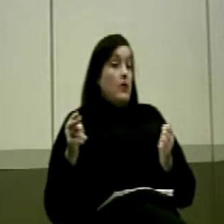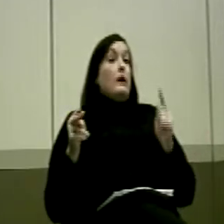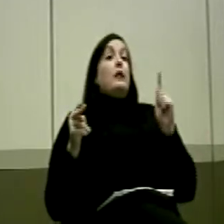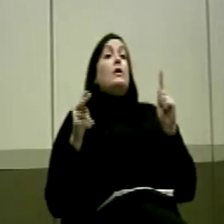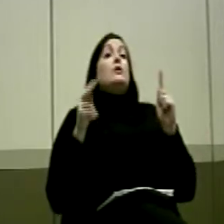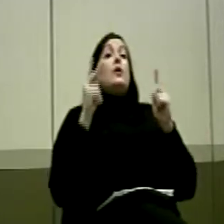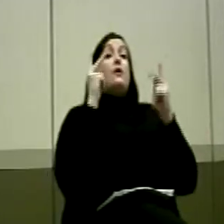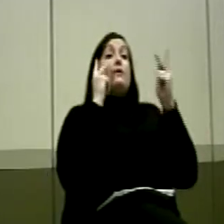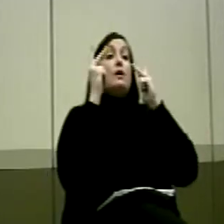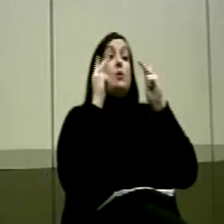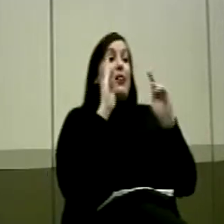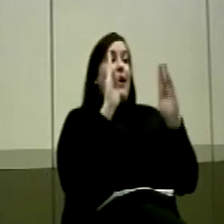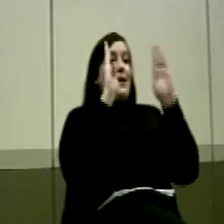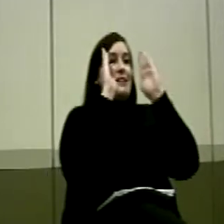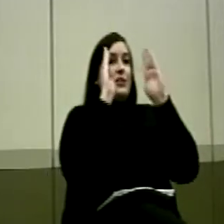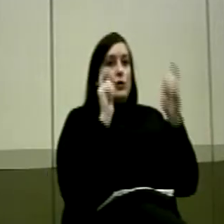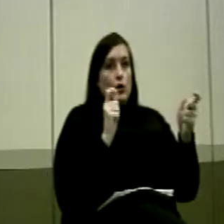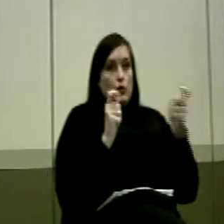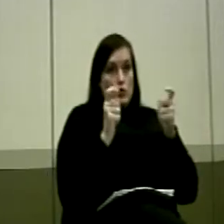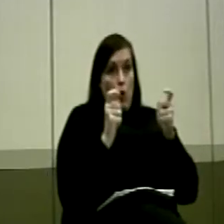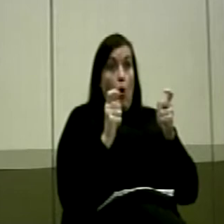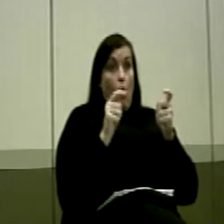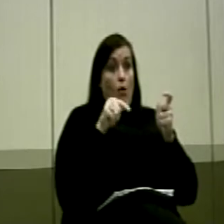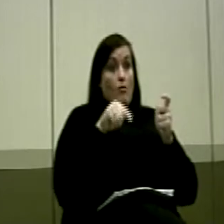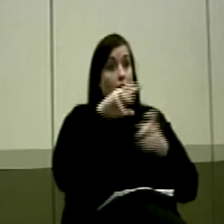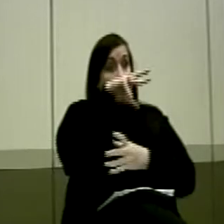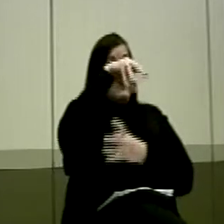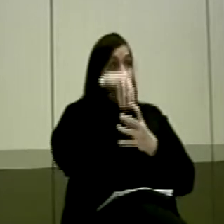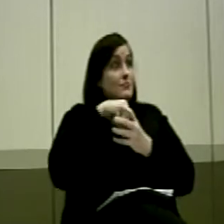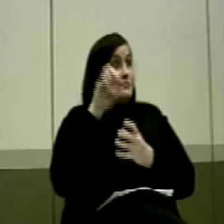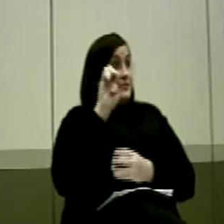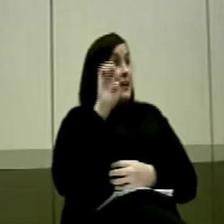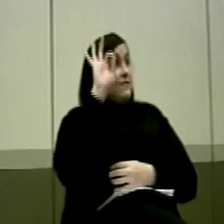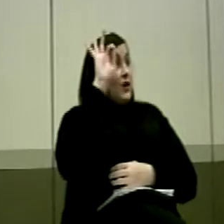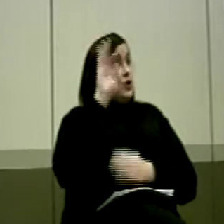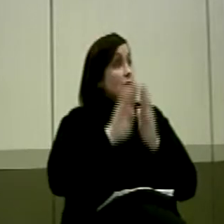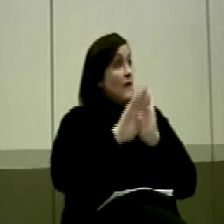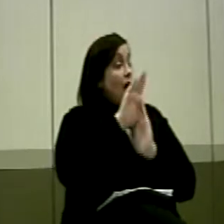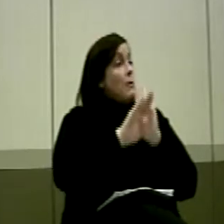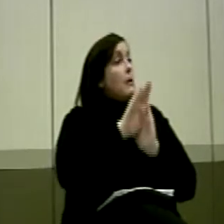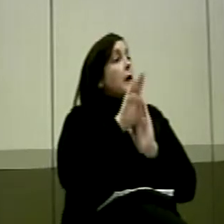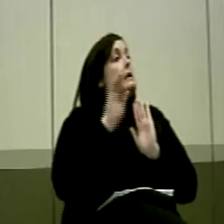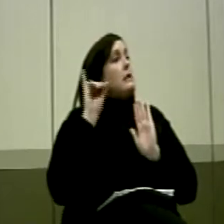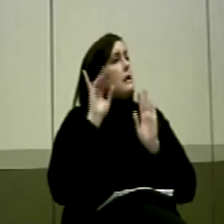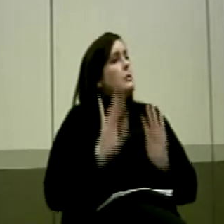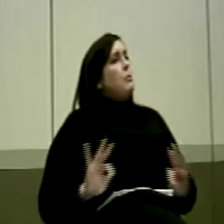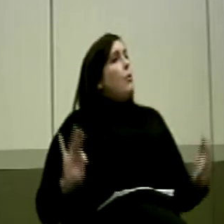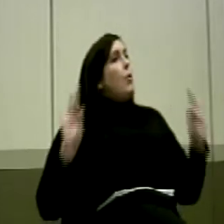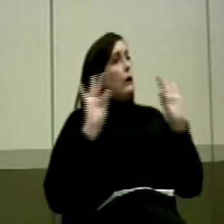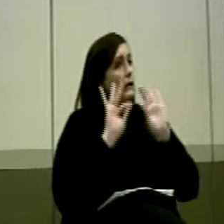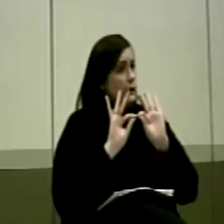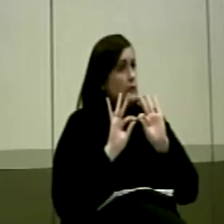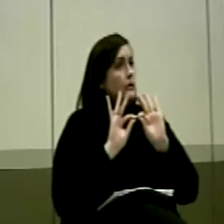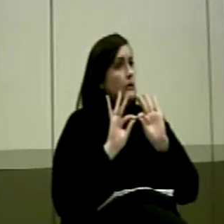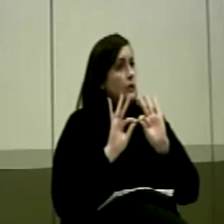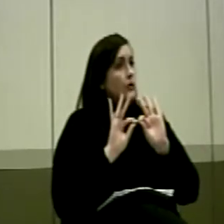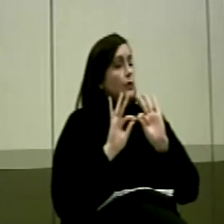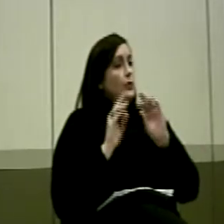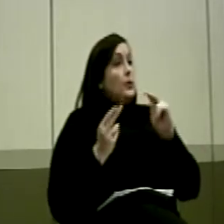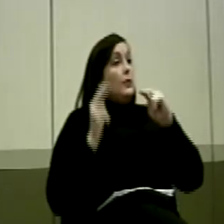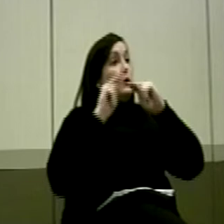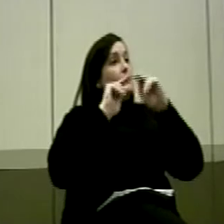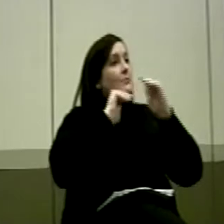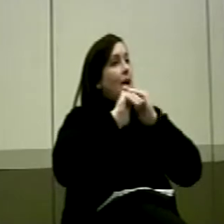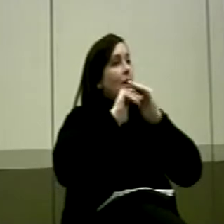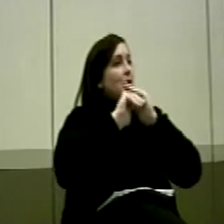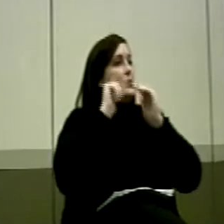executive function development is going to be really important to increase the access to language and learning. So this kind of,